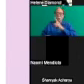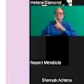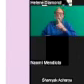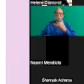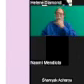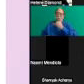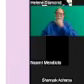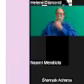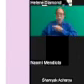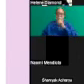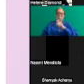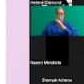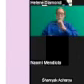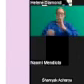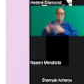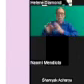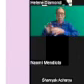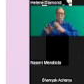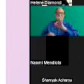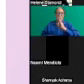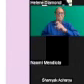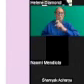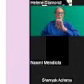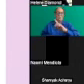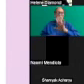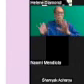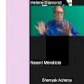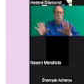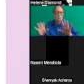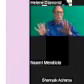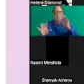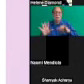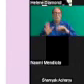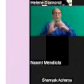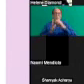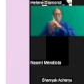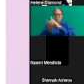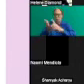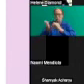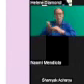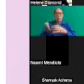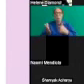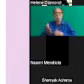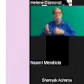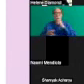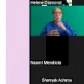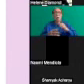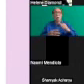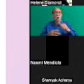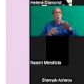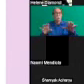And even sometimes this discriminatory perception that we are not proactive about seeking care.